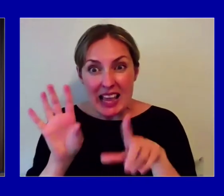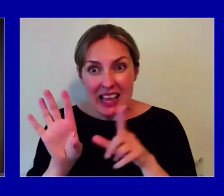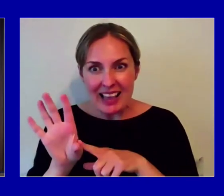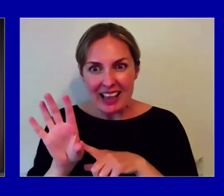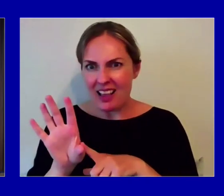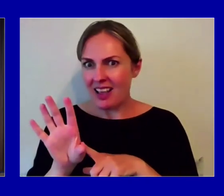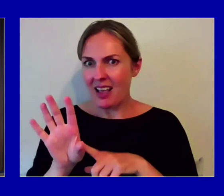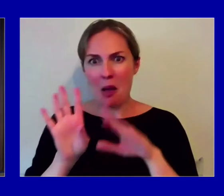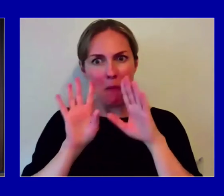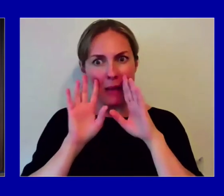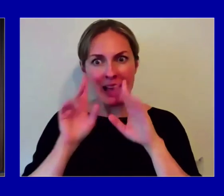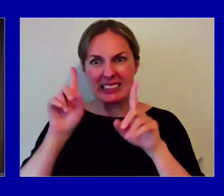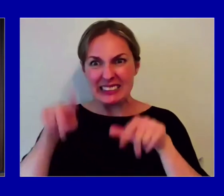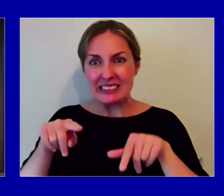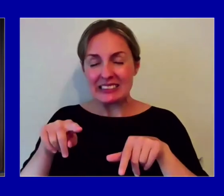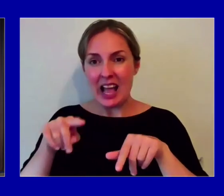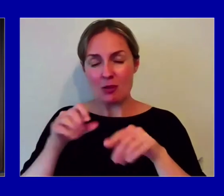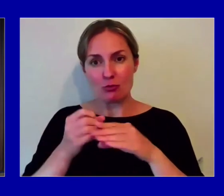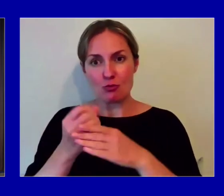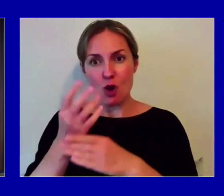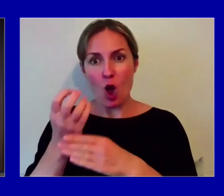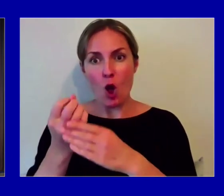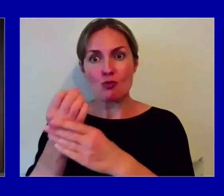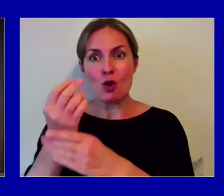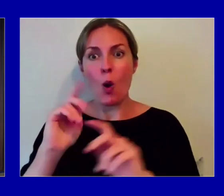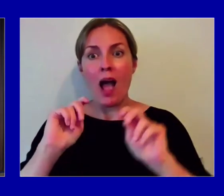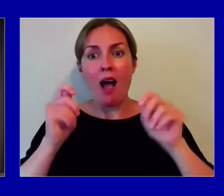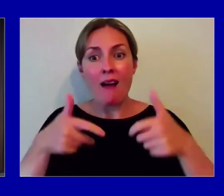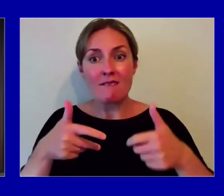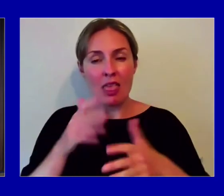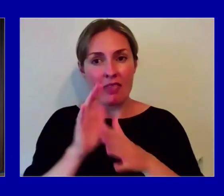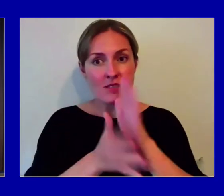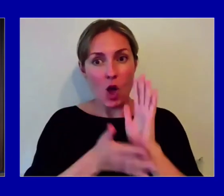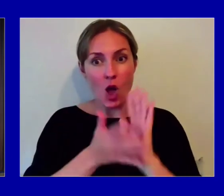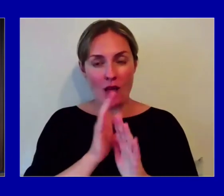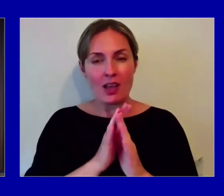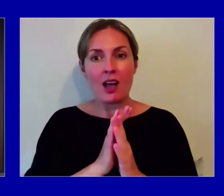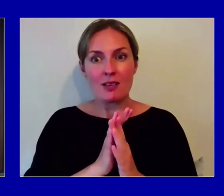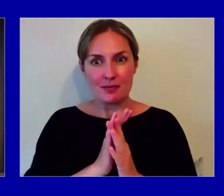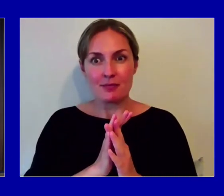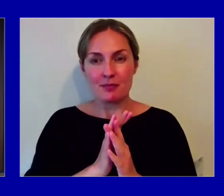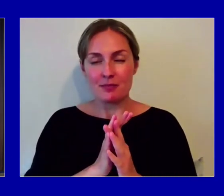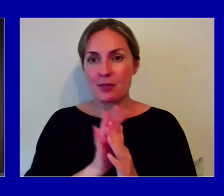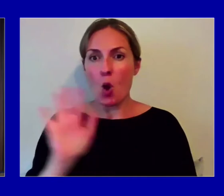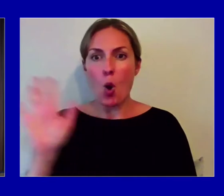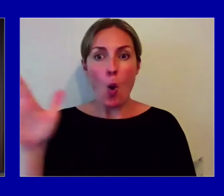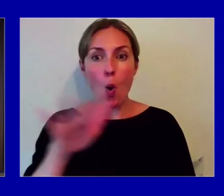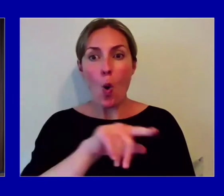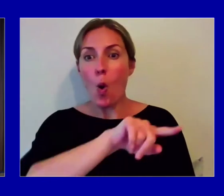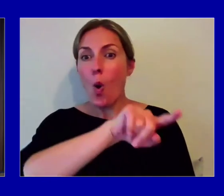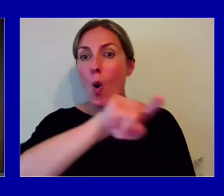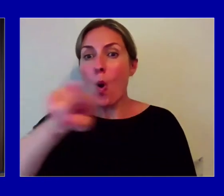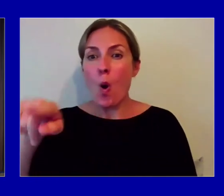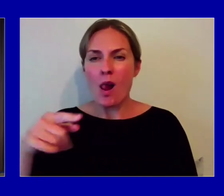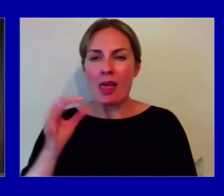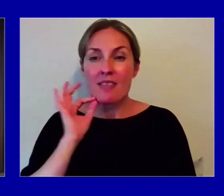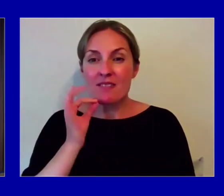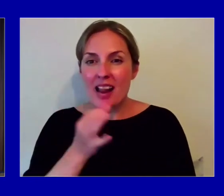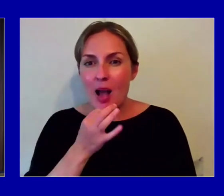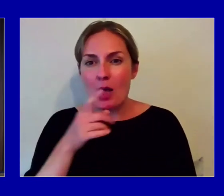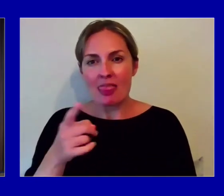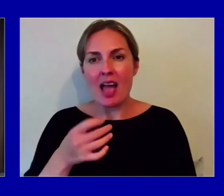got rid of our, our cattle. Um, and so all of these things were there waiting to grow. Um, the